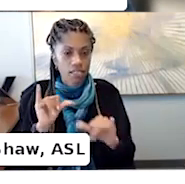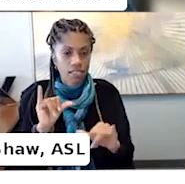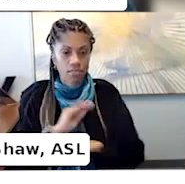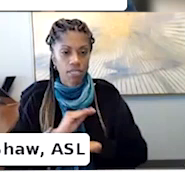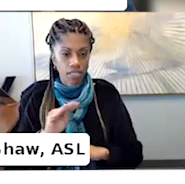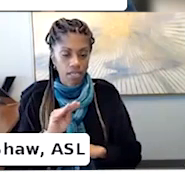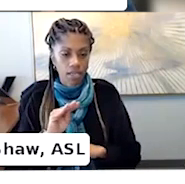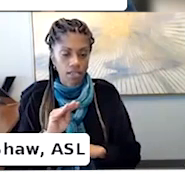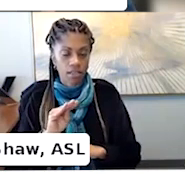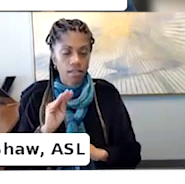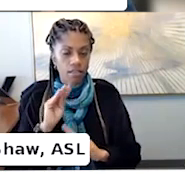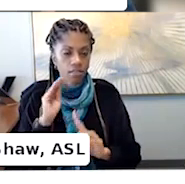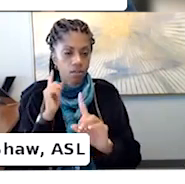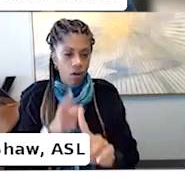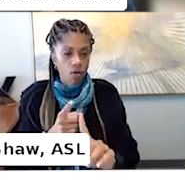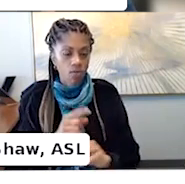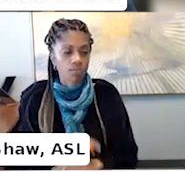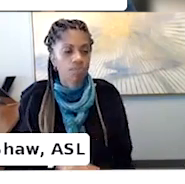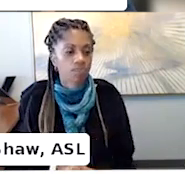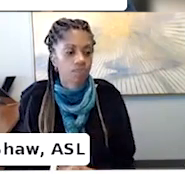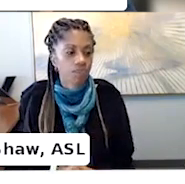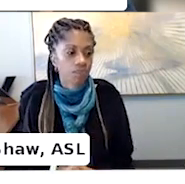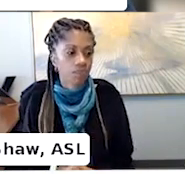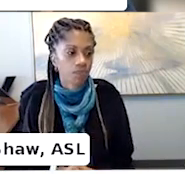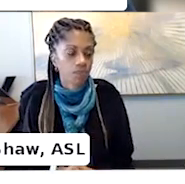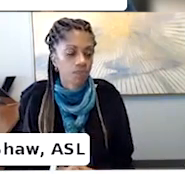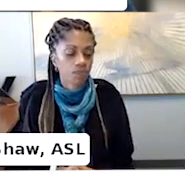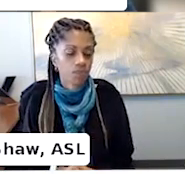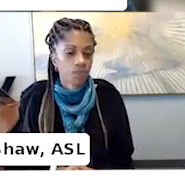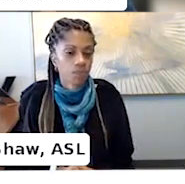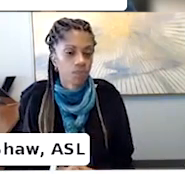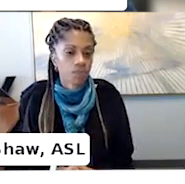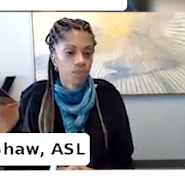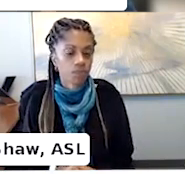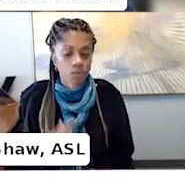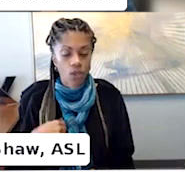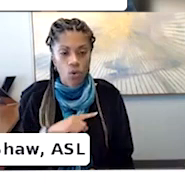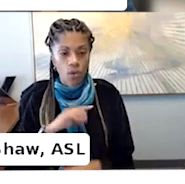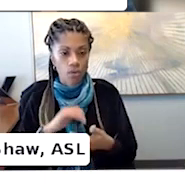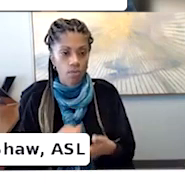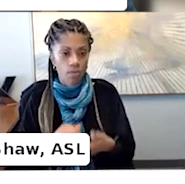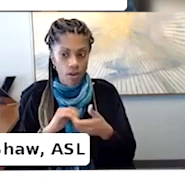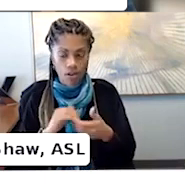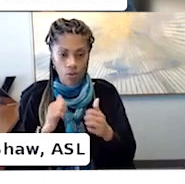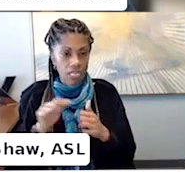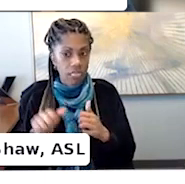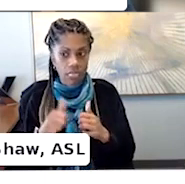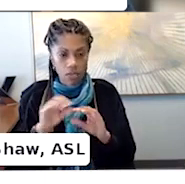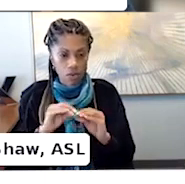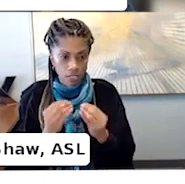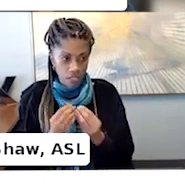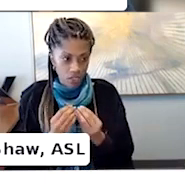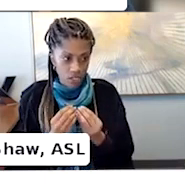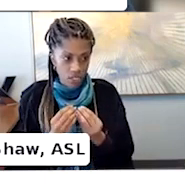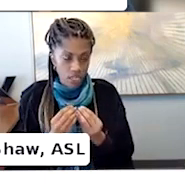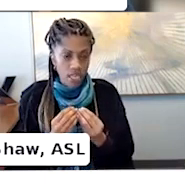is we'll partner with organizations to support them every step of the way. And my wonderful colleague, Jacqueline, will walk you through and I will walk you through some